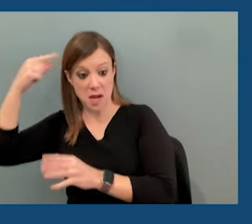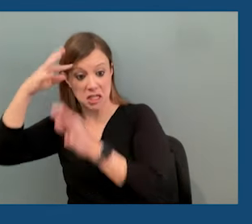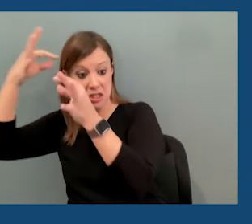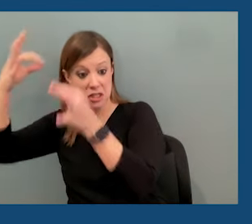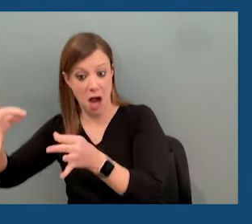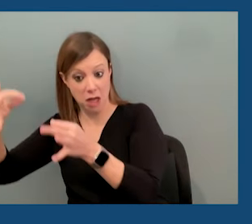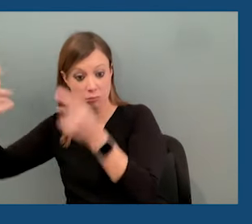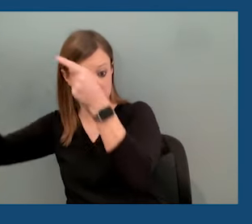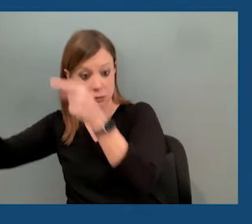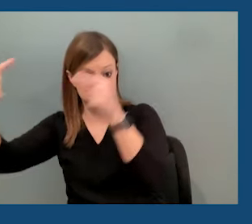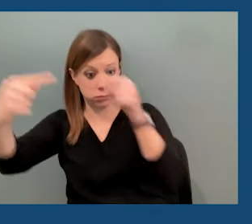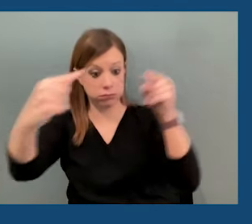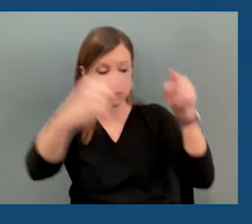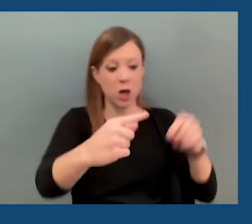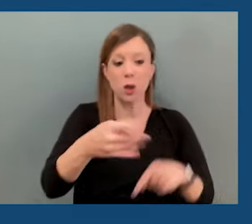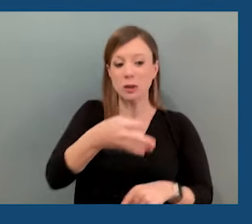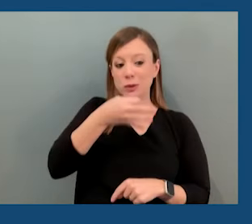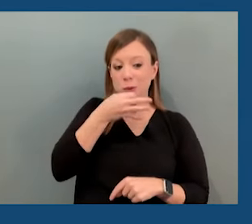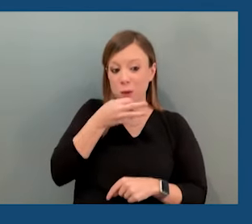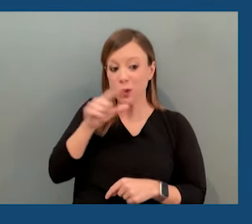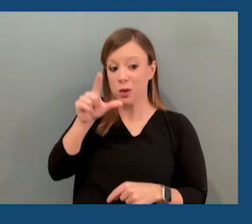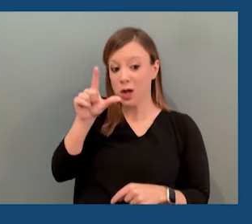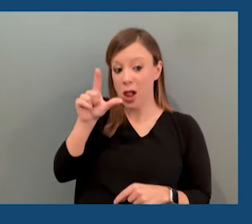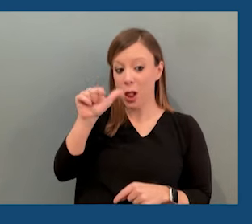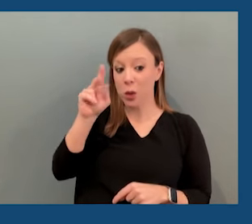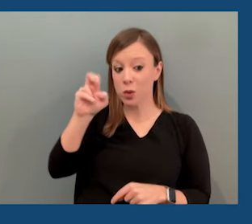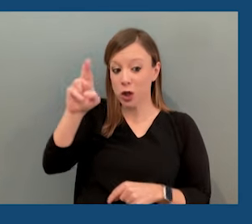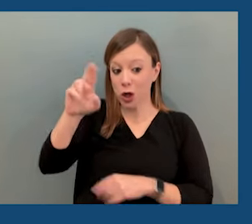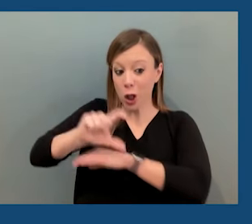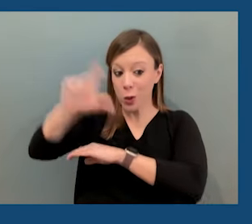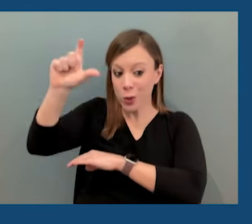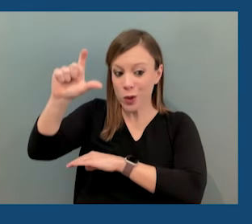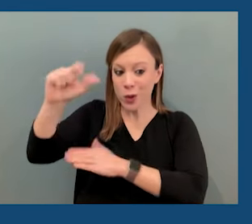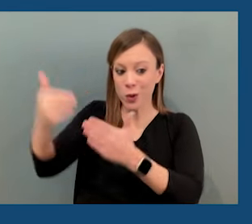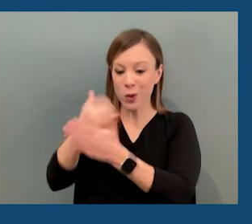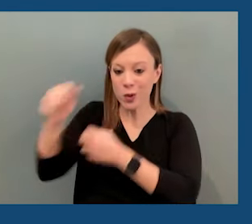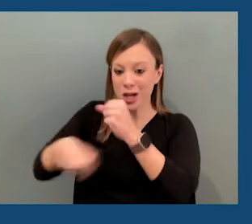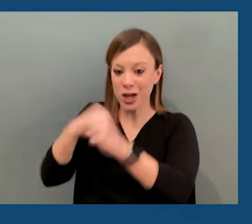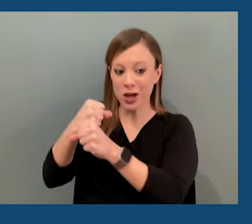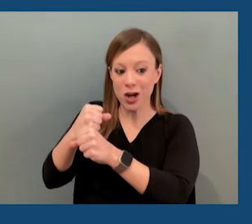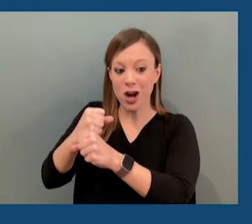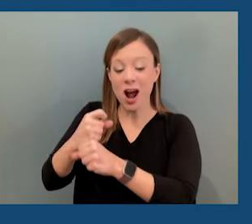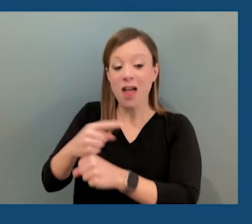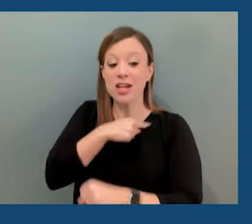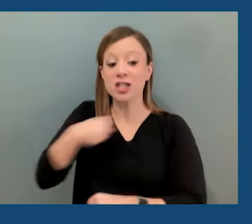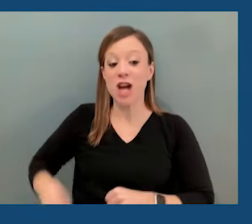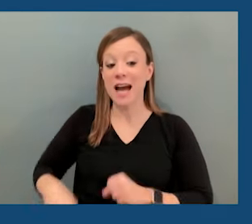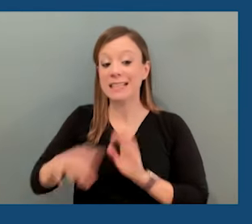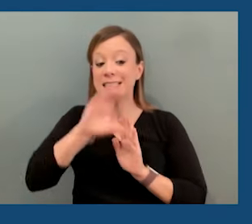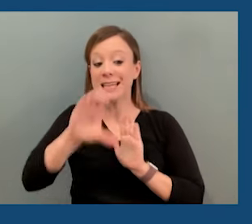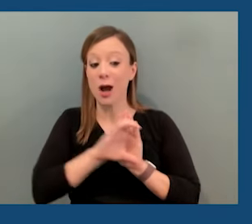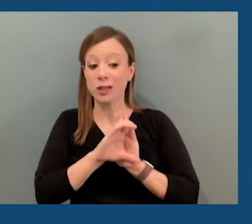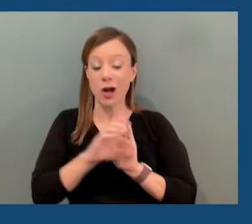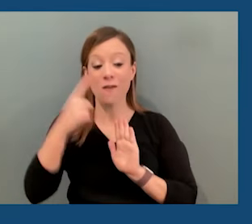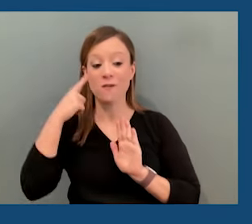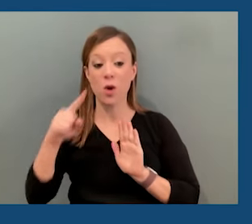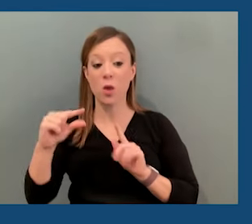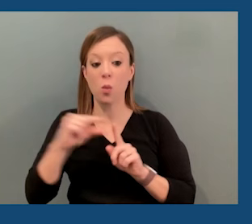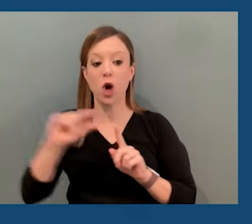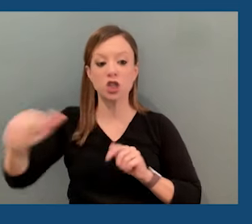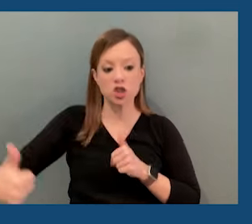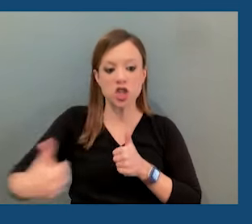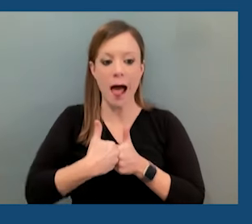of Lunar New Year, and I'm told that the Chinese character for the word challenge is also the same